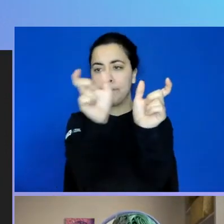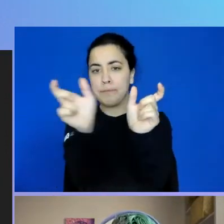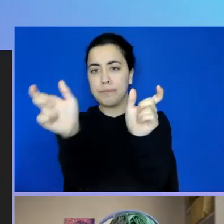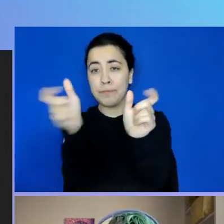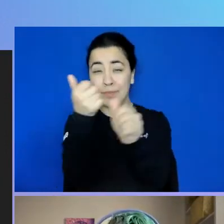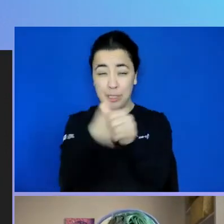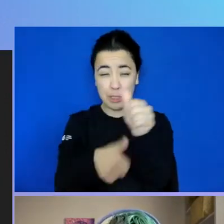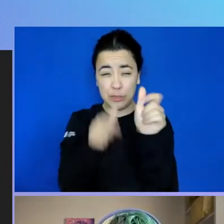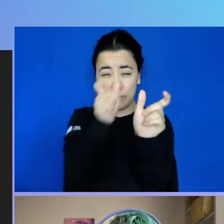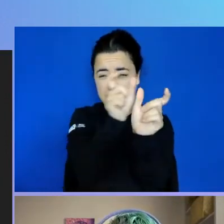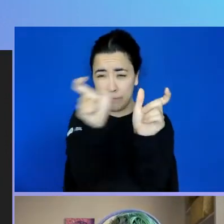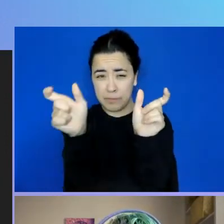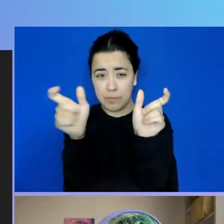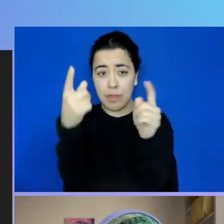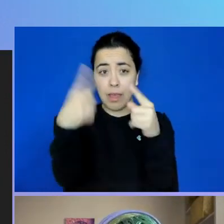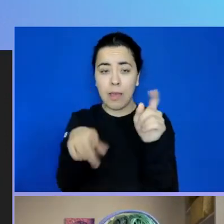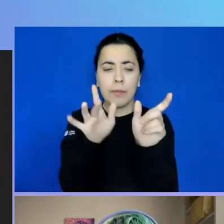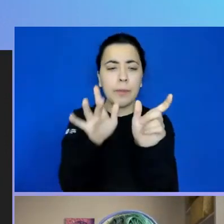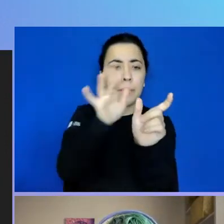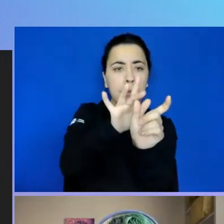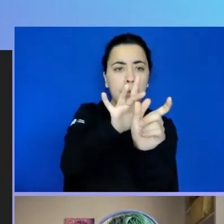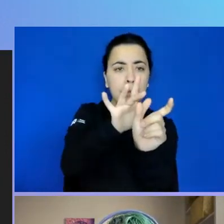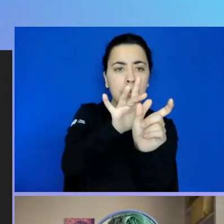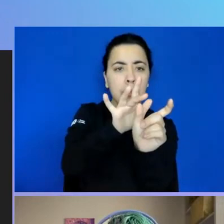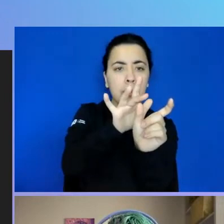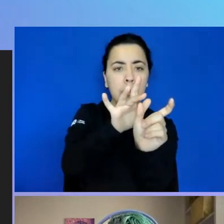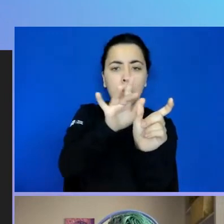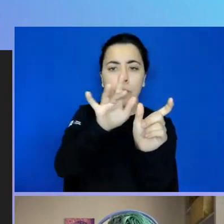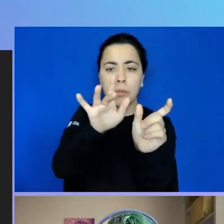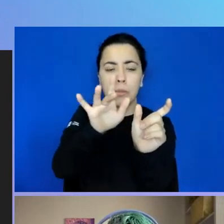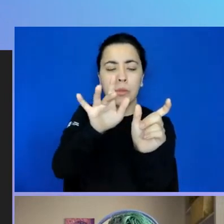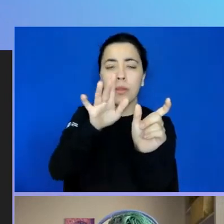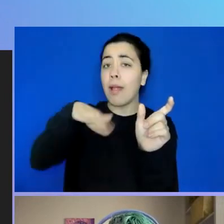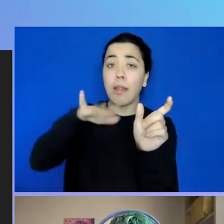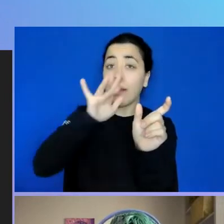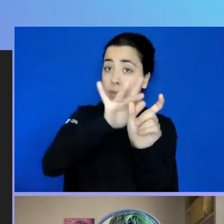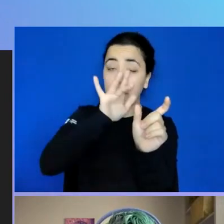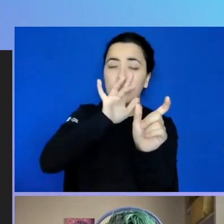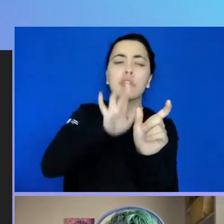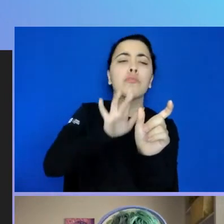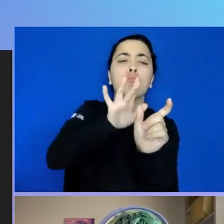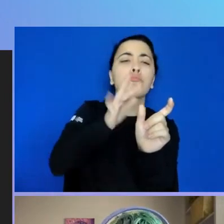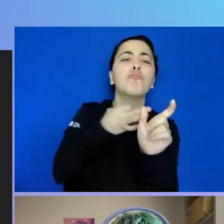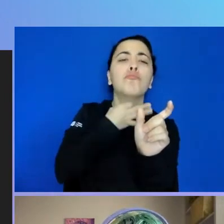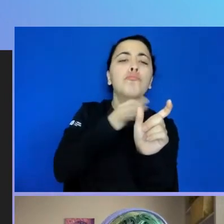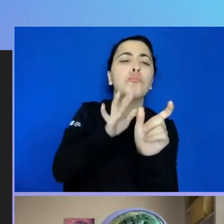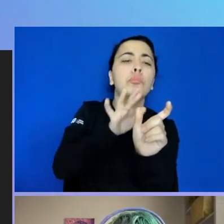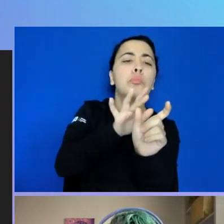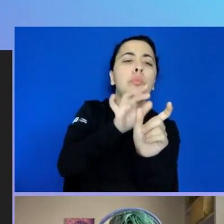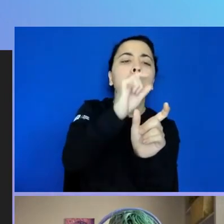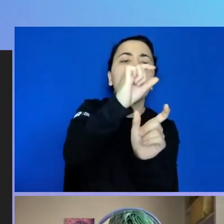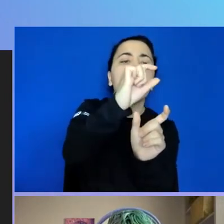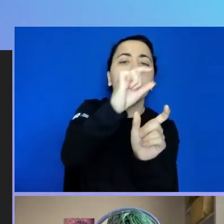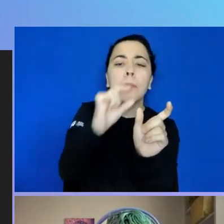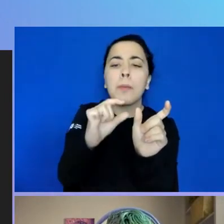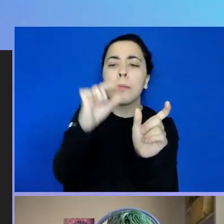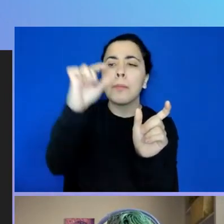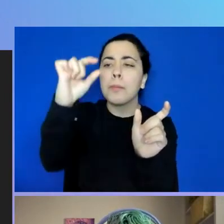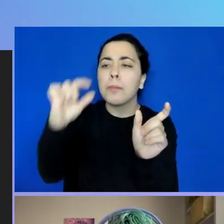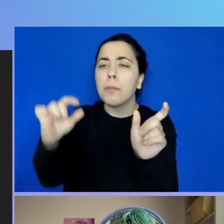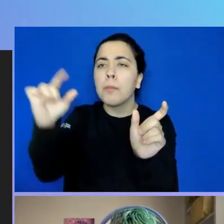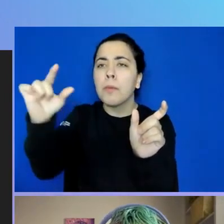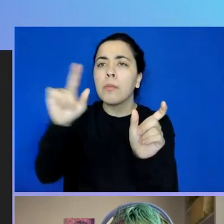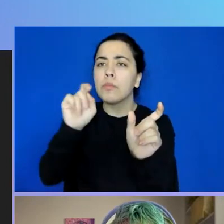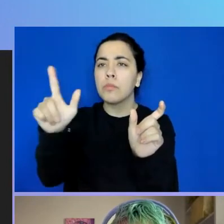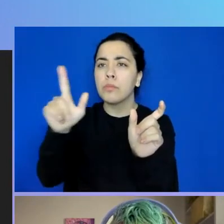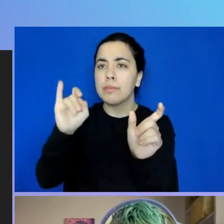of them, when we hover over them or when we navigate to them with the keyboard and they receive focus, pops up a tooltip